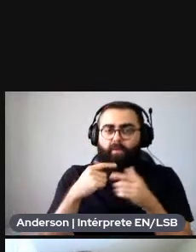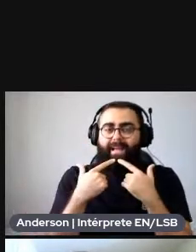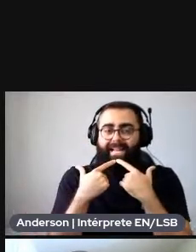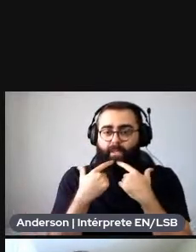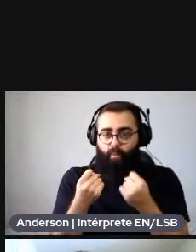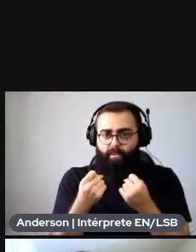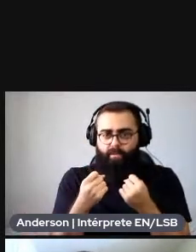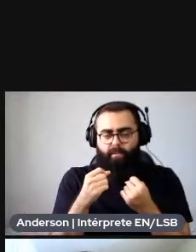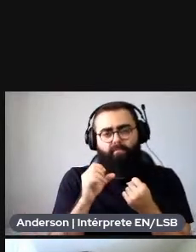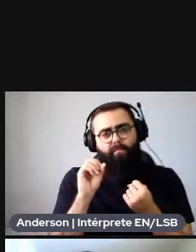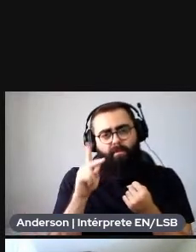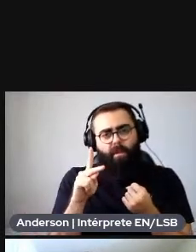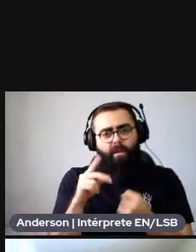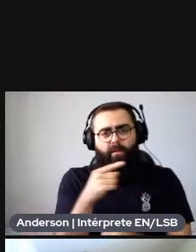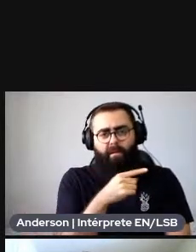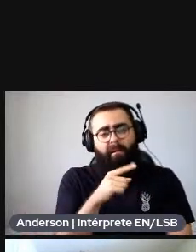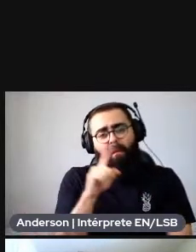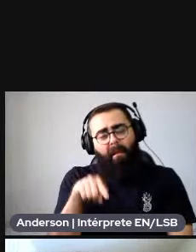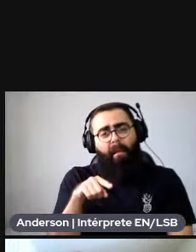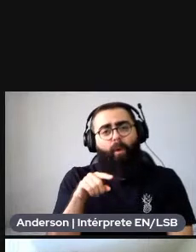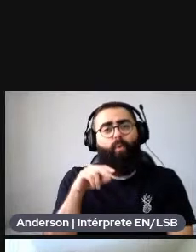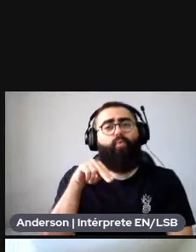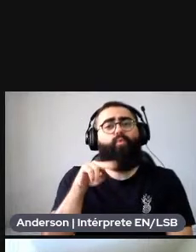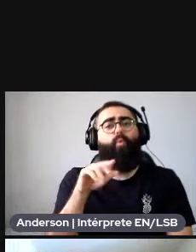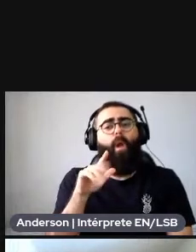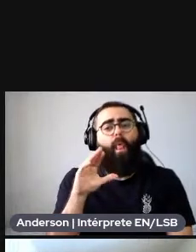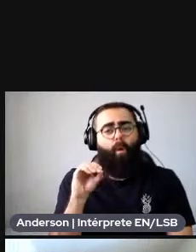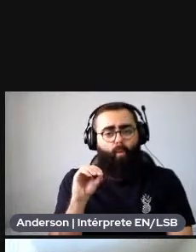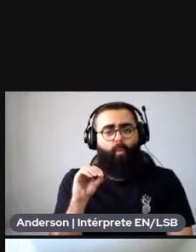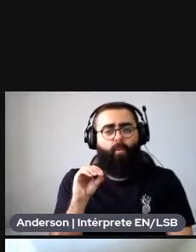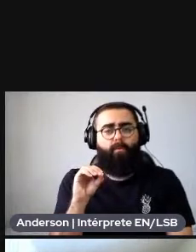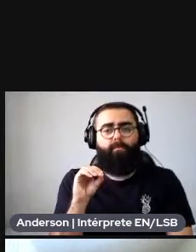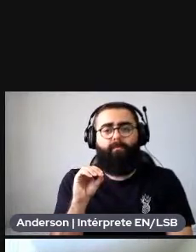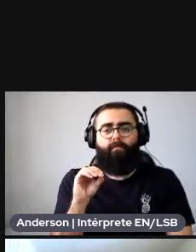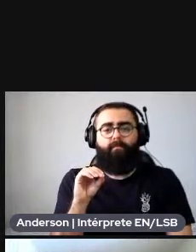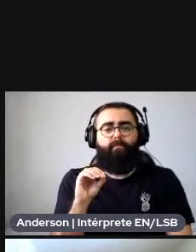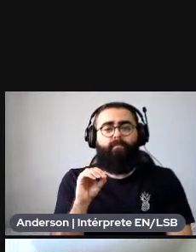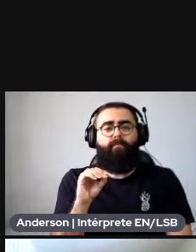right? Which is lexical, basically. An